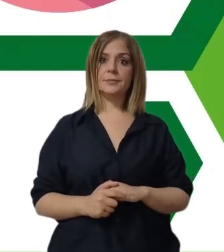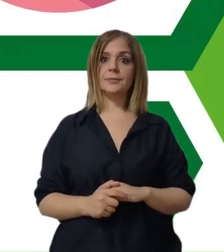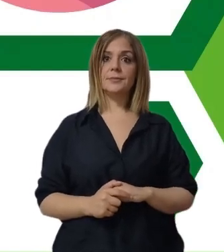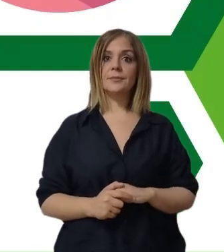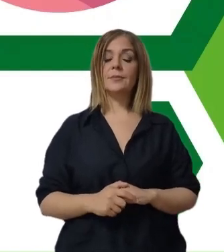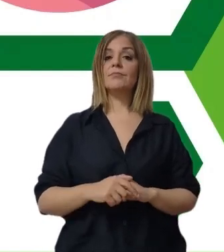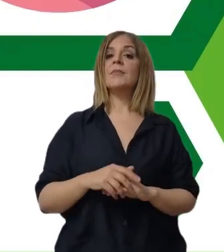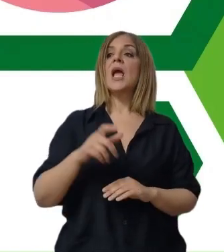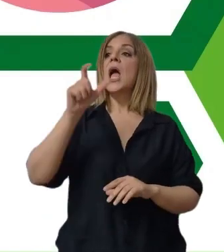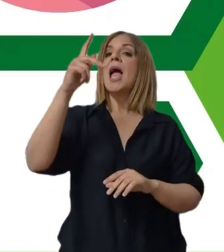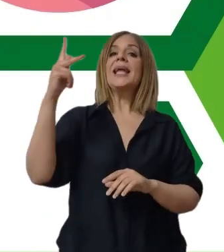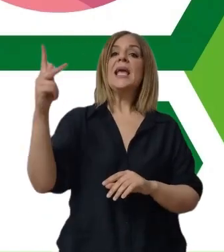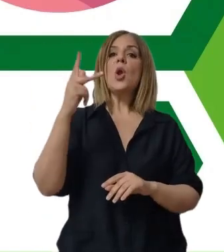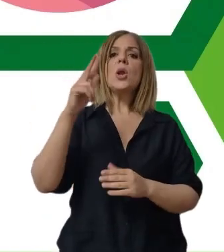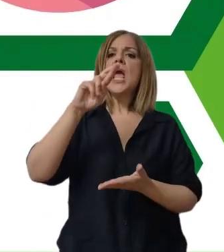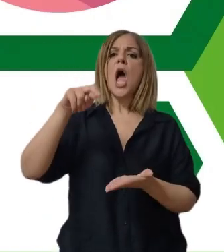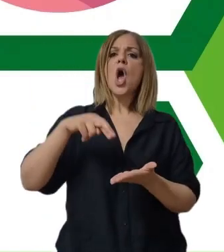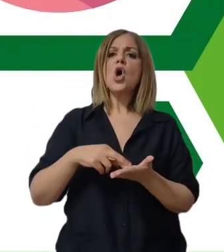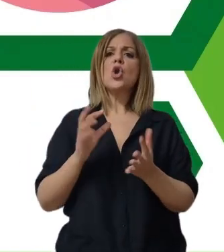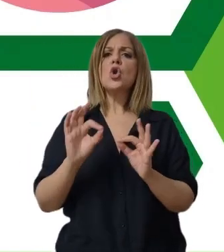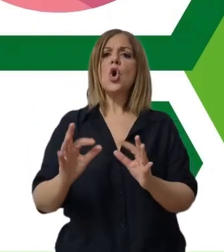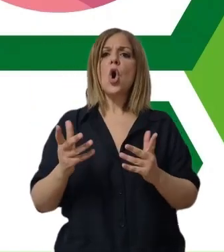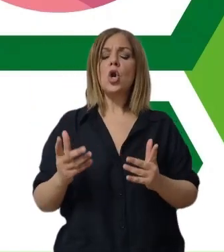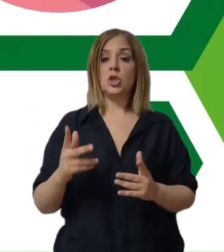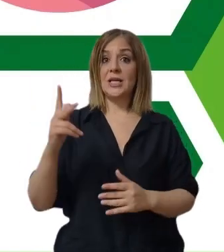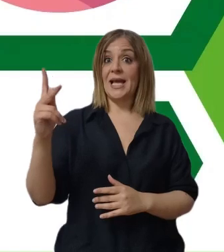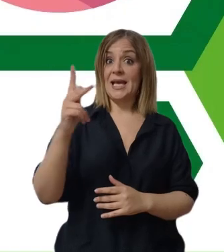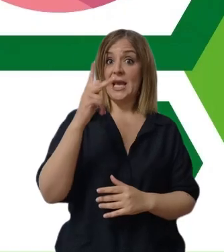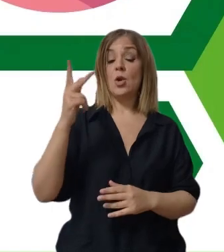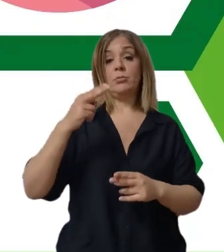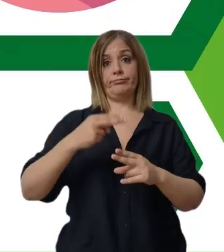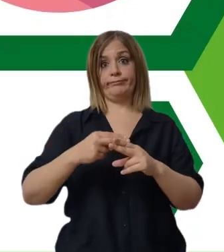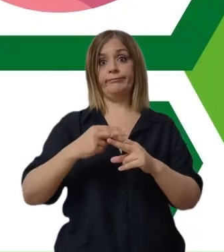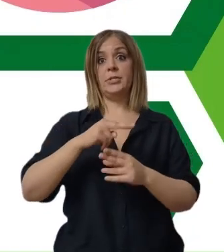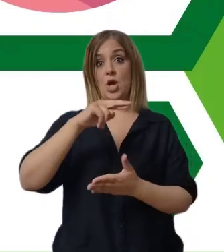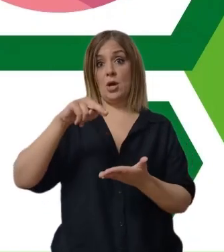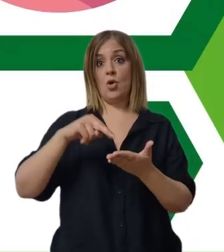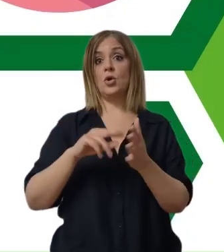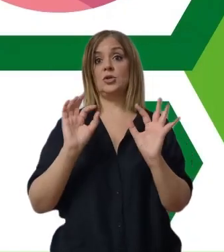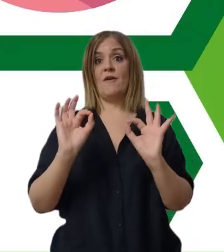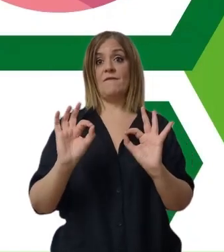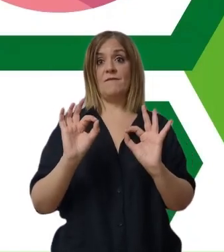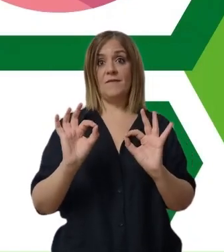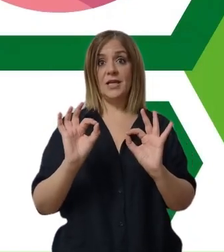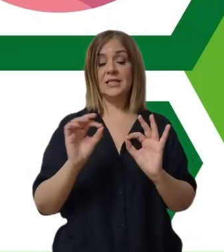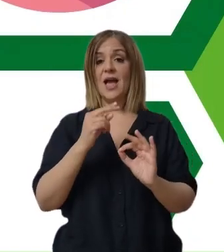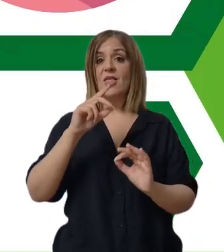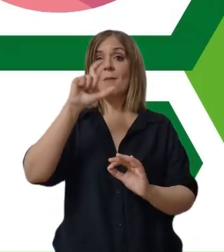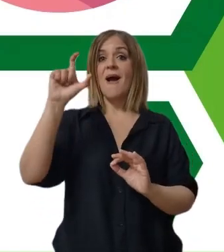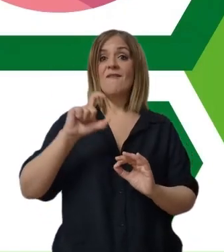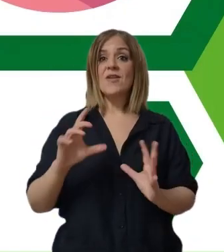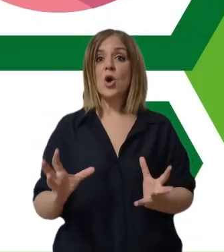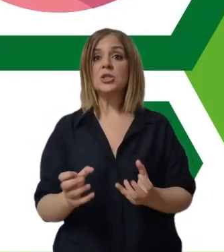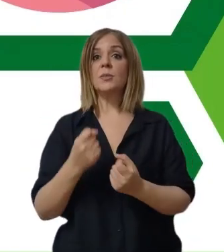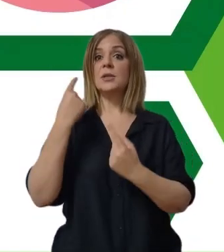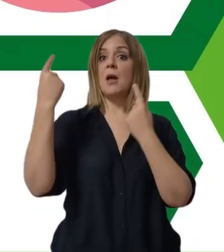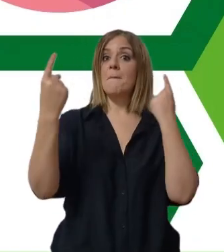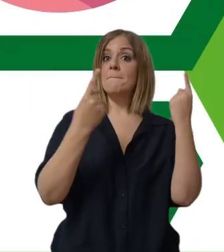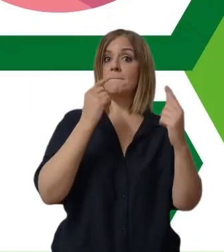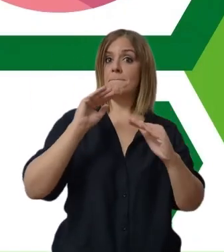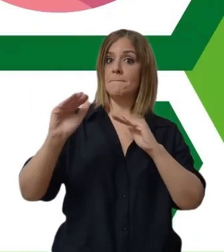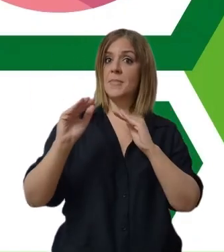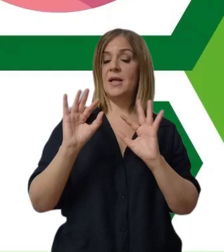Role of communities. Community also plays a huge role on sustainability and environmental